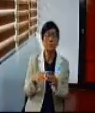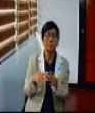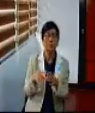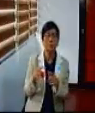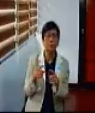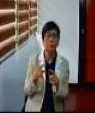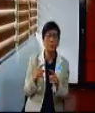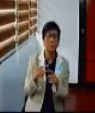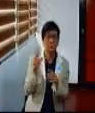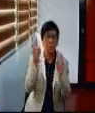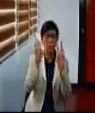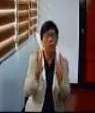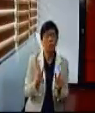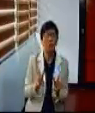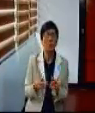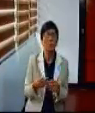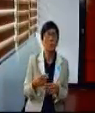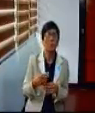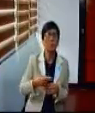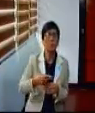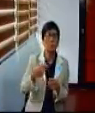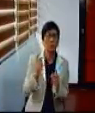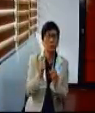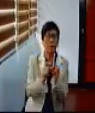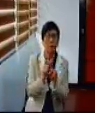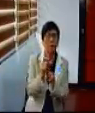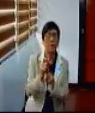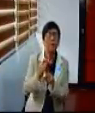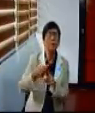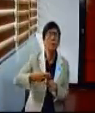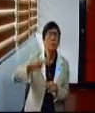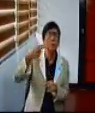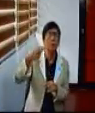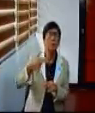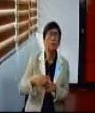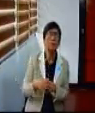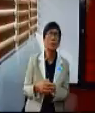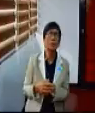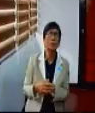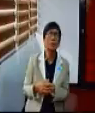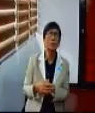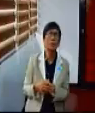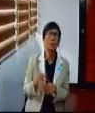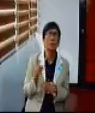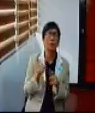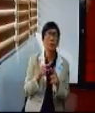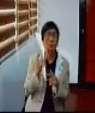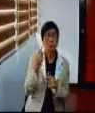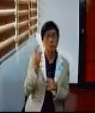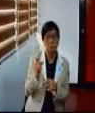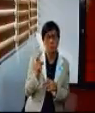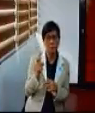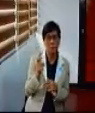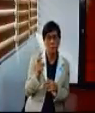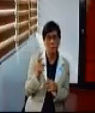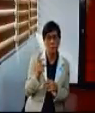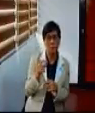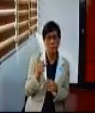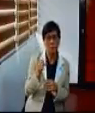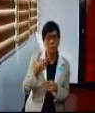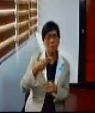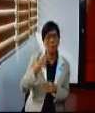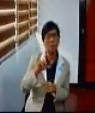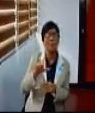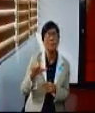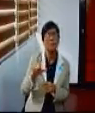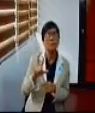whether temperature rises. But that's it. If somebody says, well, then suddenly in the Seychelles,